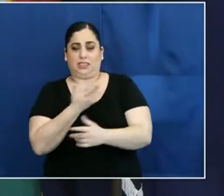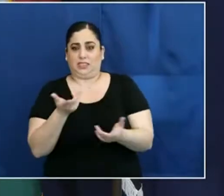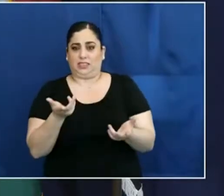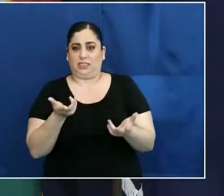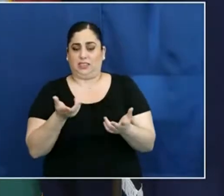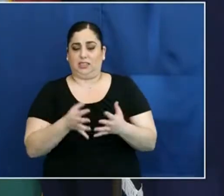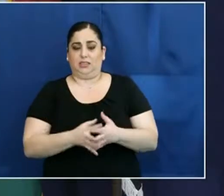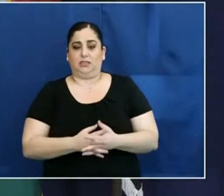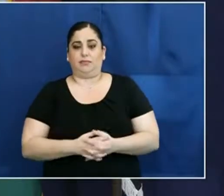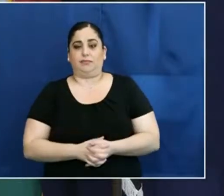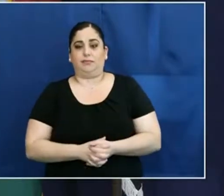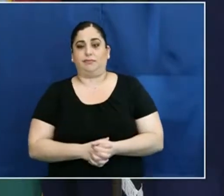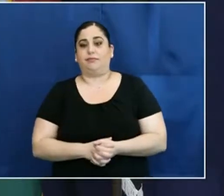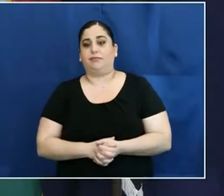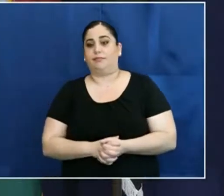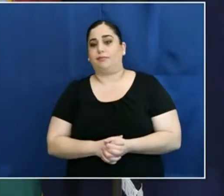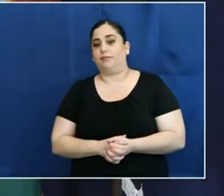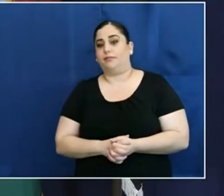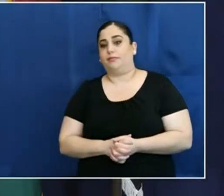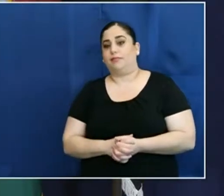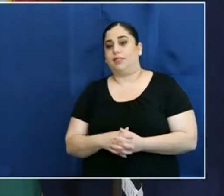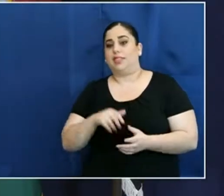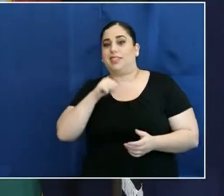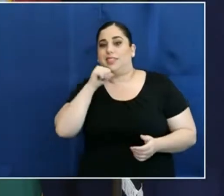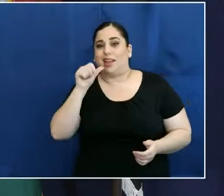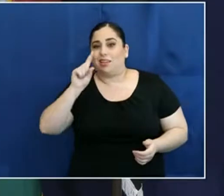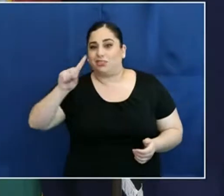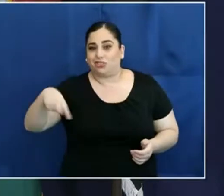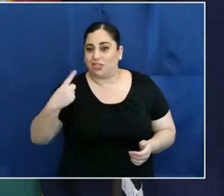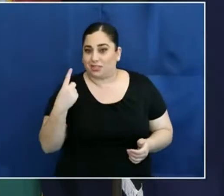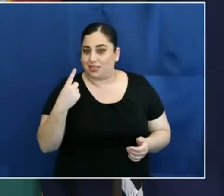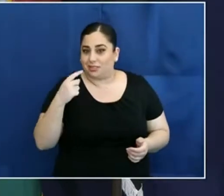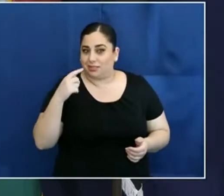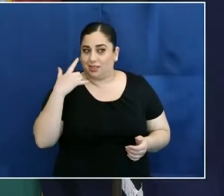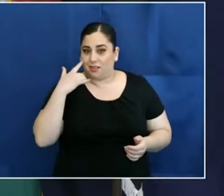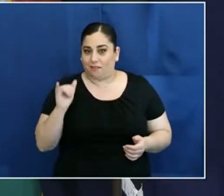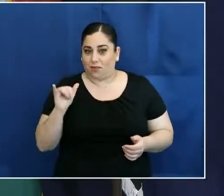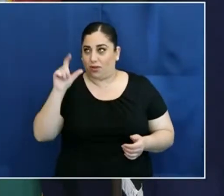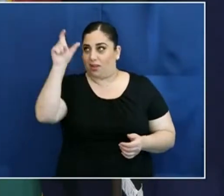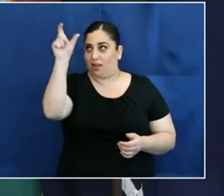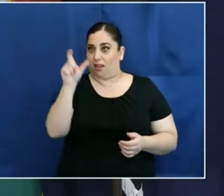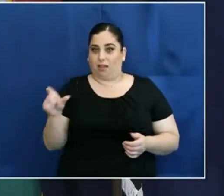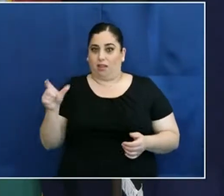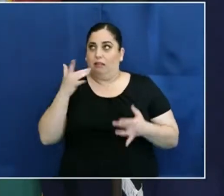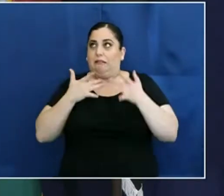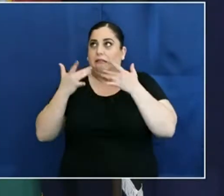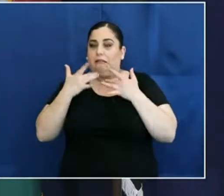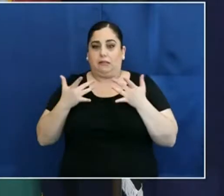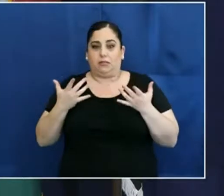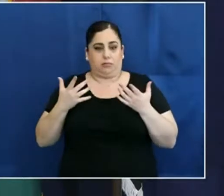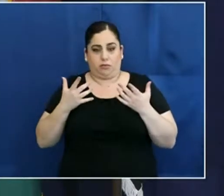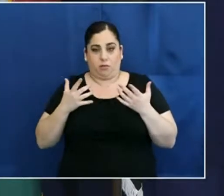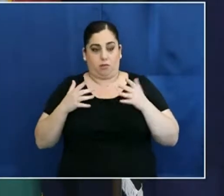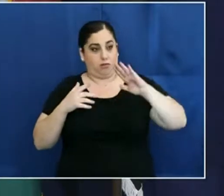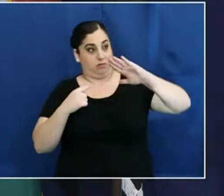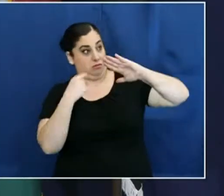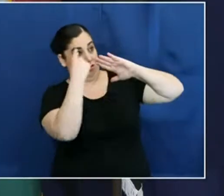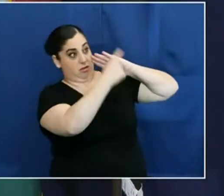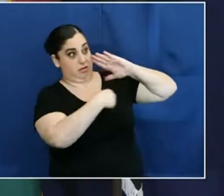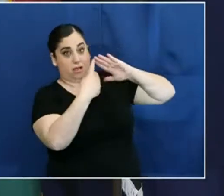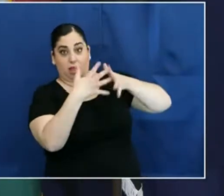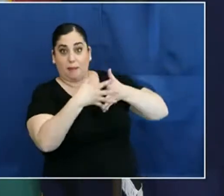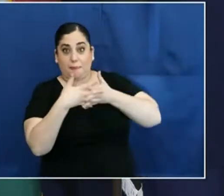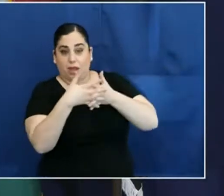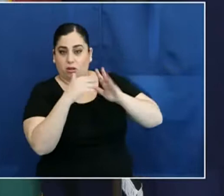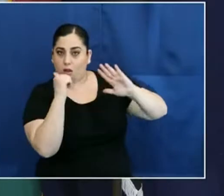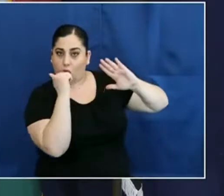vaccine is not just a California and San Diego issue. This is an issue all over the nation. I'm not sure exactly what you have